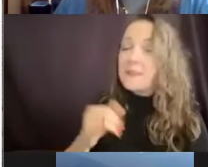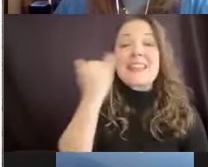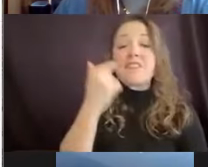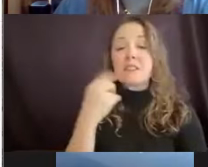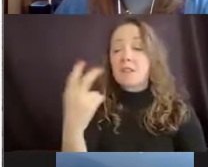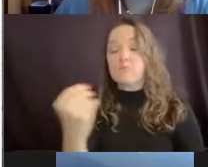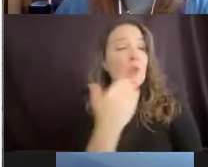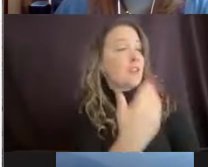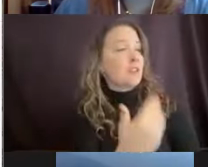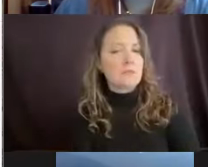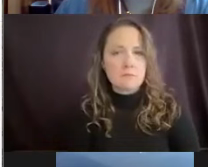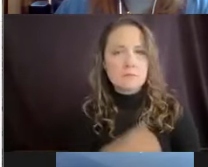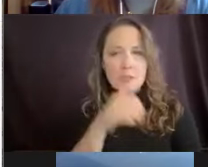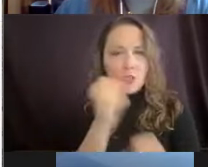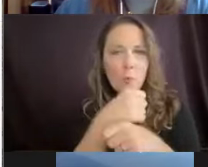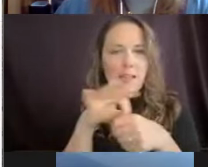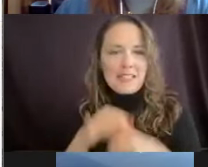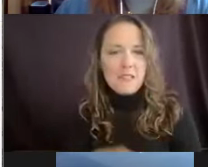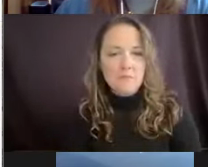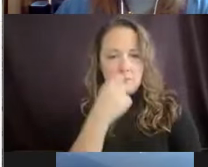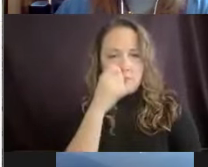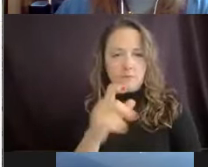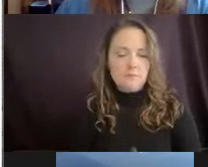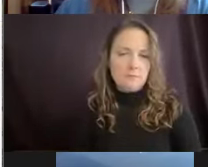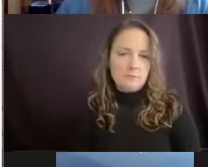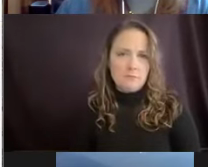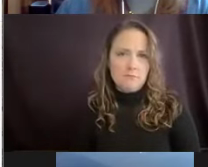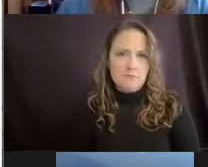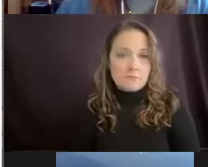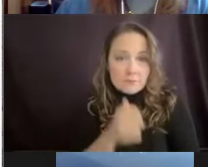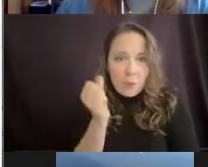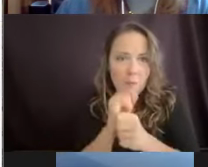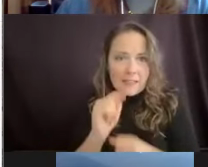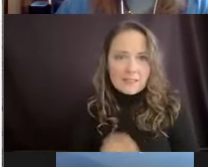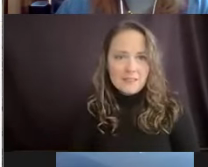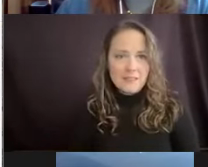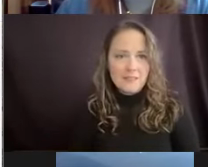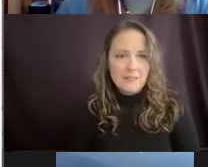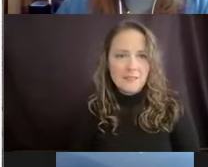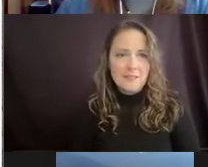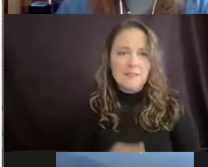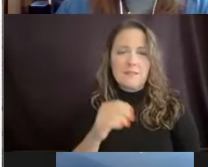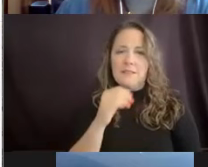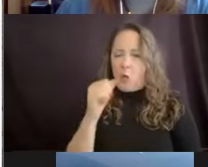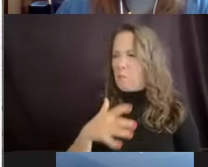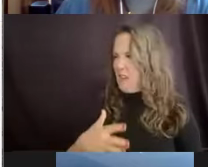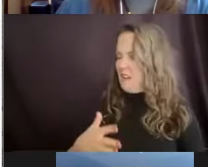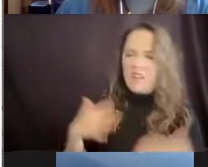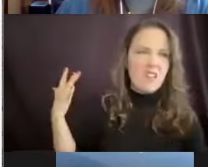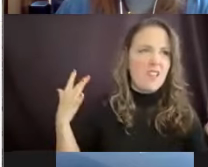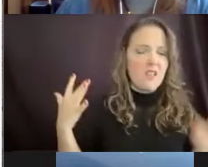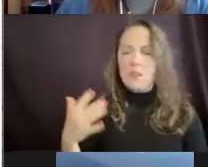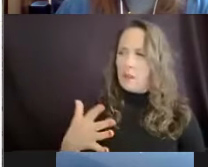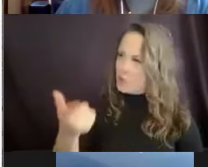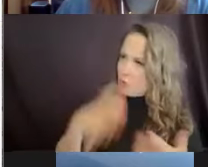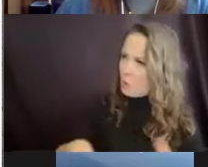then don't make them tea. At all. Just don't make them tea. Don't make them drink tea. Don't get annoyed at them for not wanting tea.